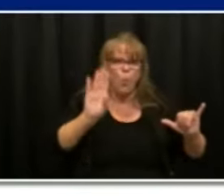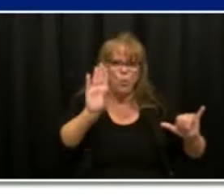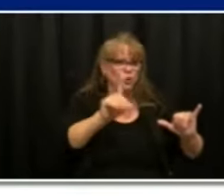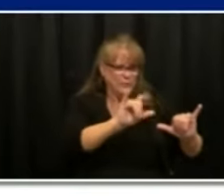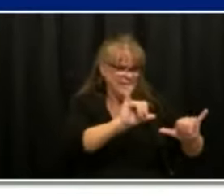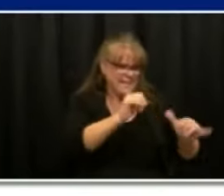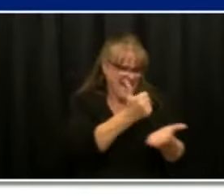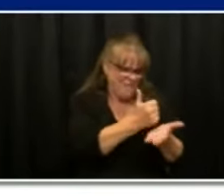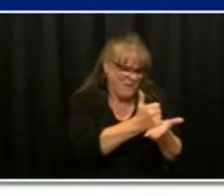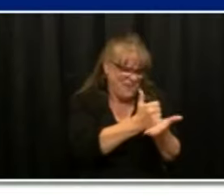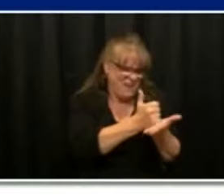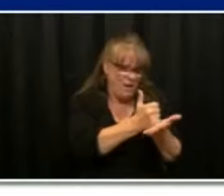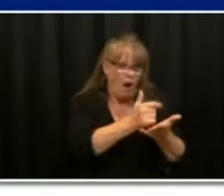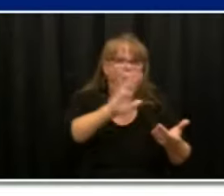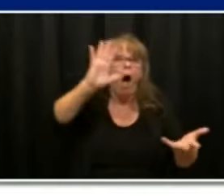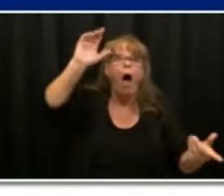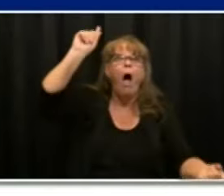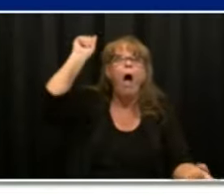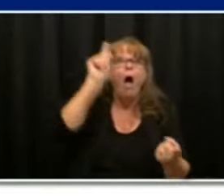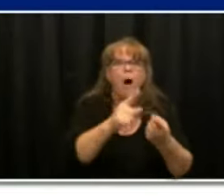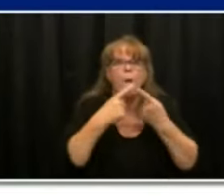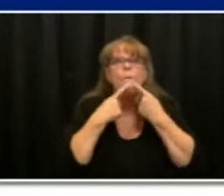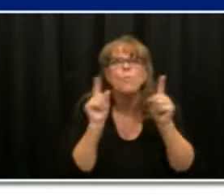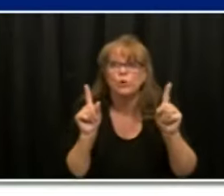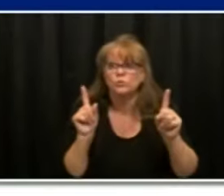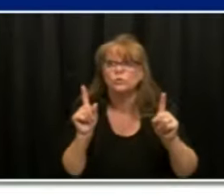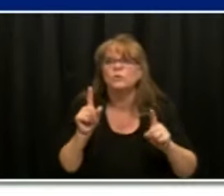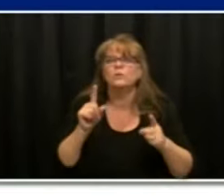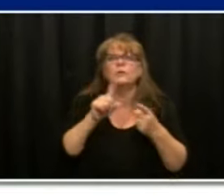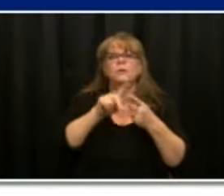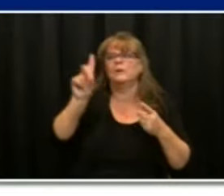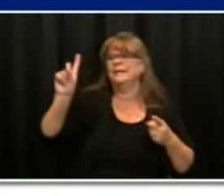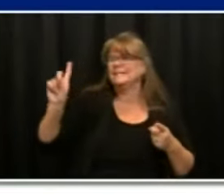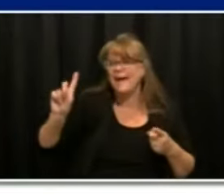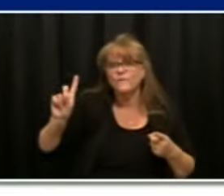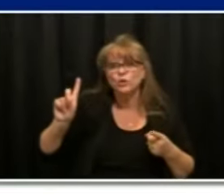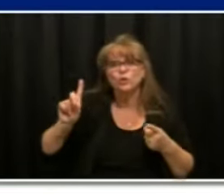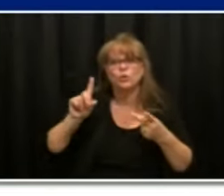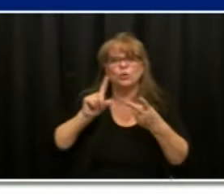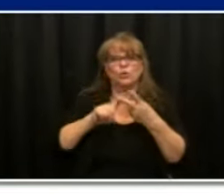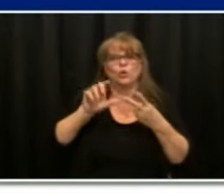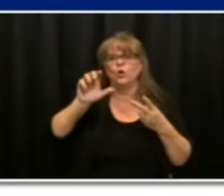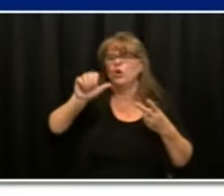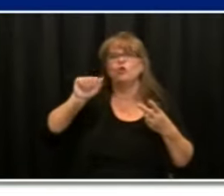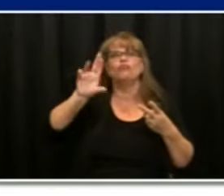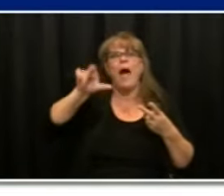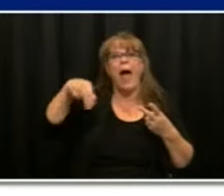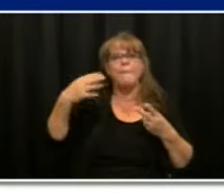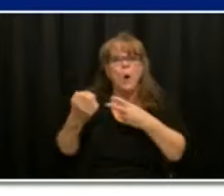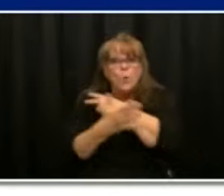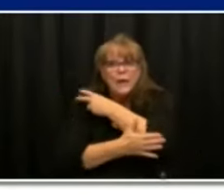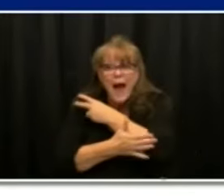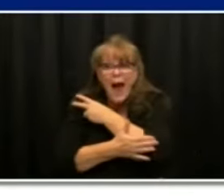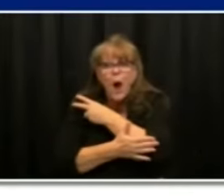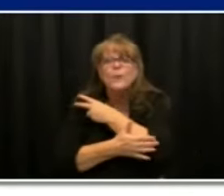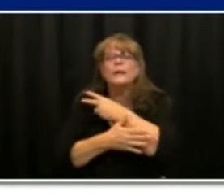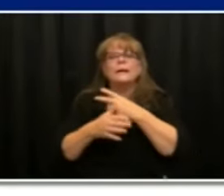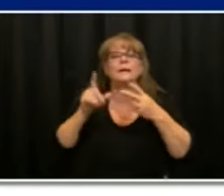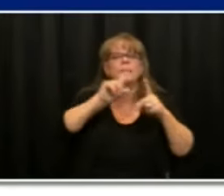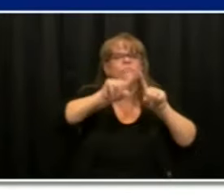last week, limiting gathering sizes and other steps like increasing mask requirements or adjusting last call